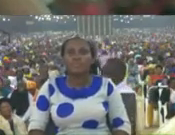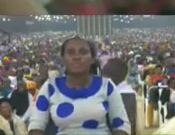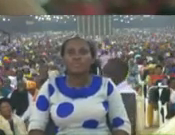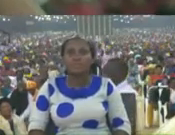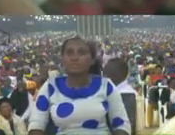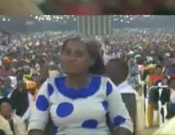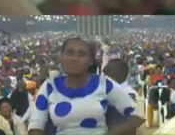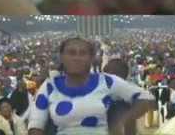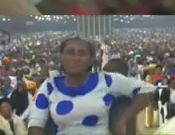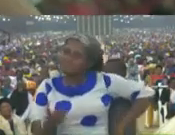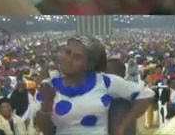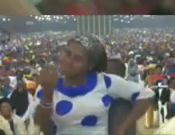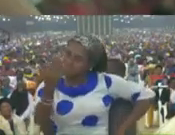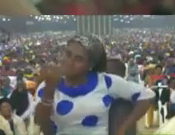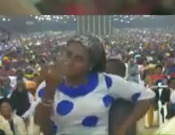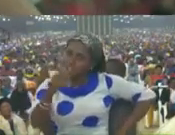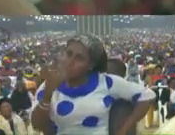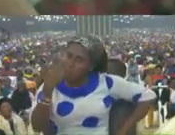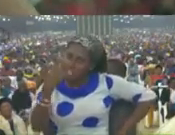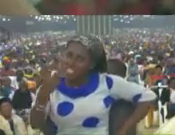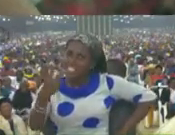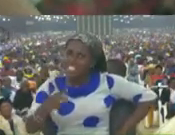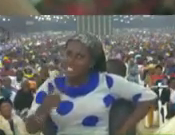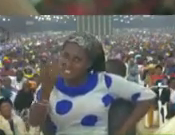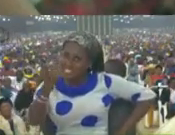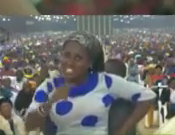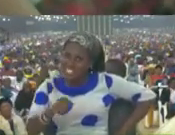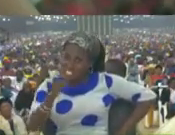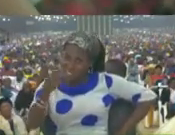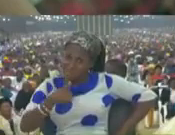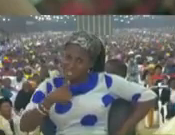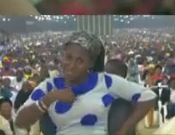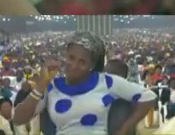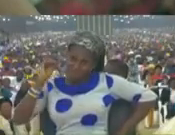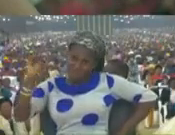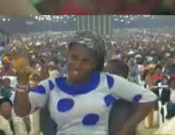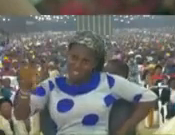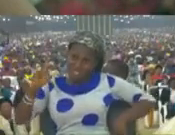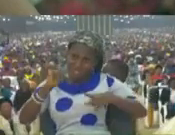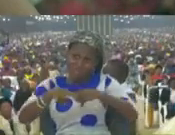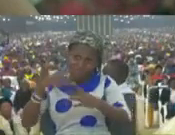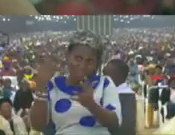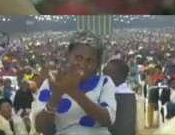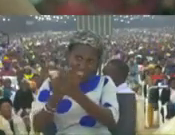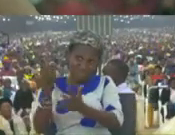come and see the Joseph you threw to prison.